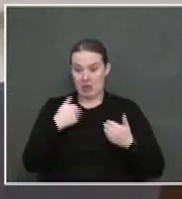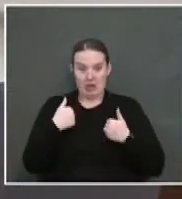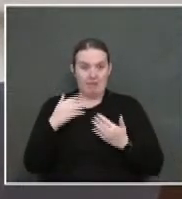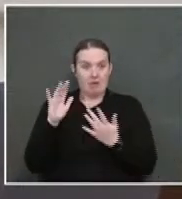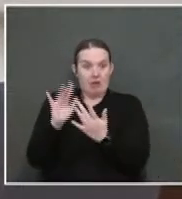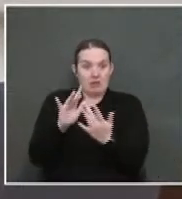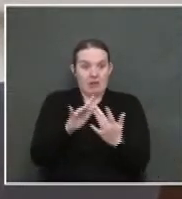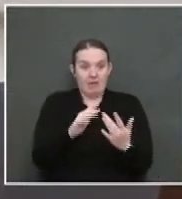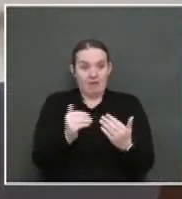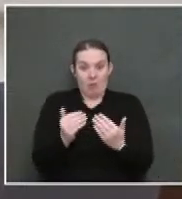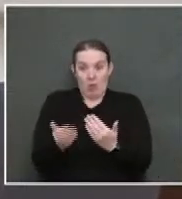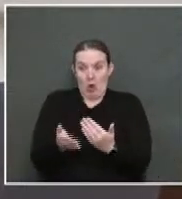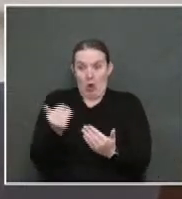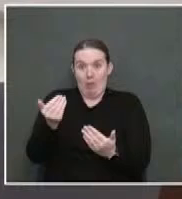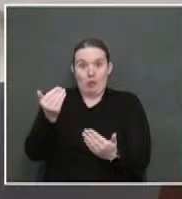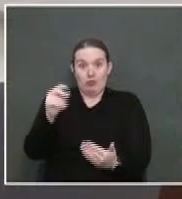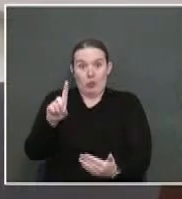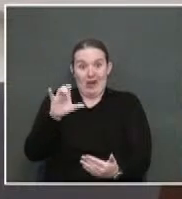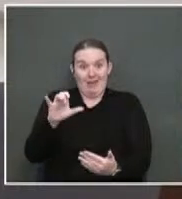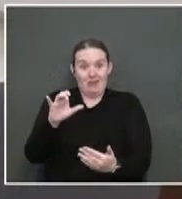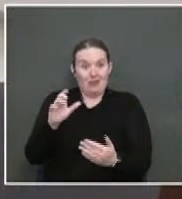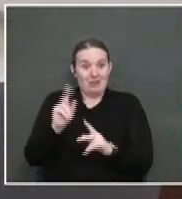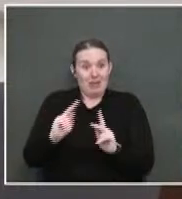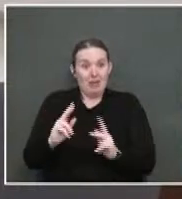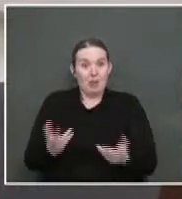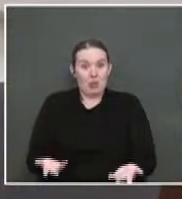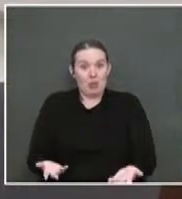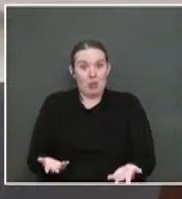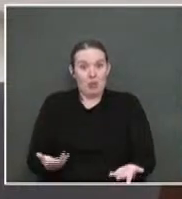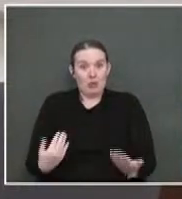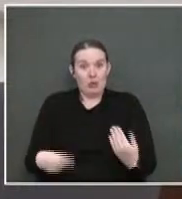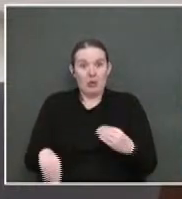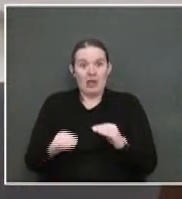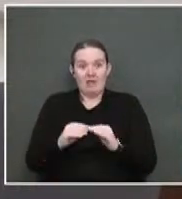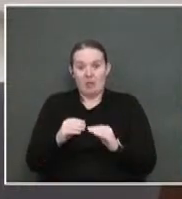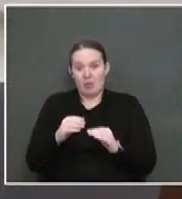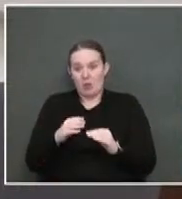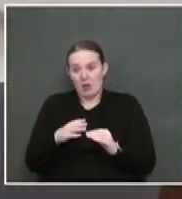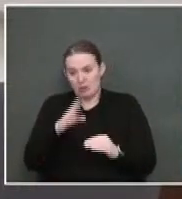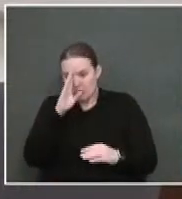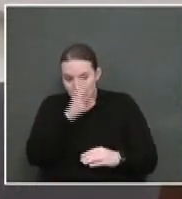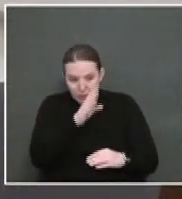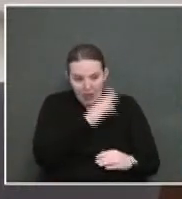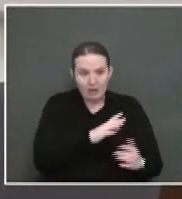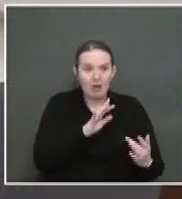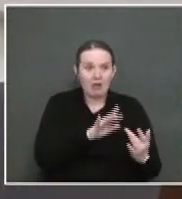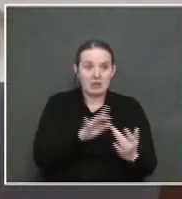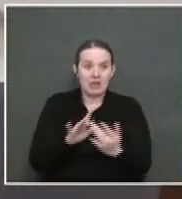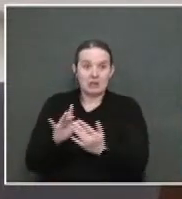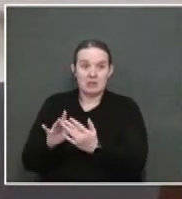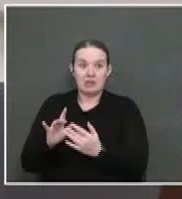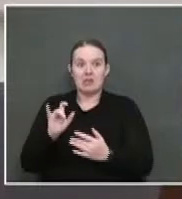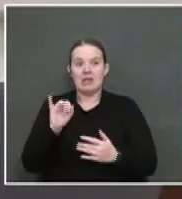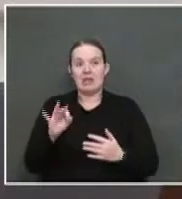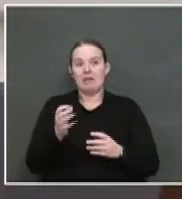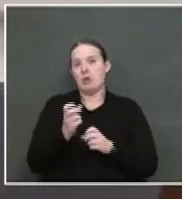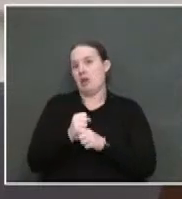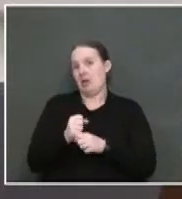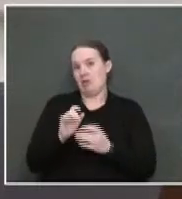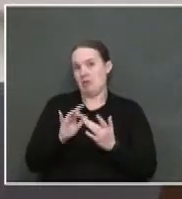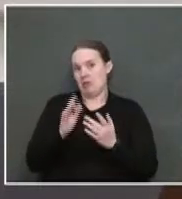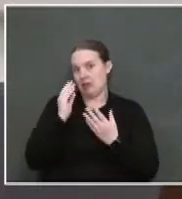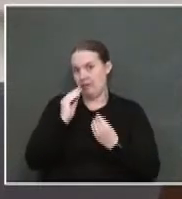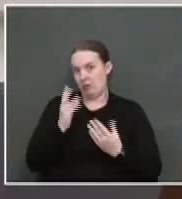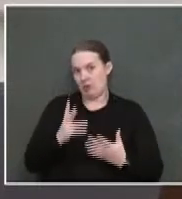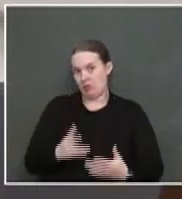for almost 100. So at least we have a more direct contact with those people, assuming we got their contact